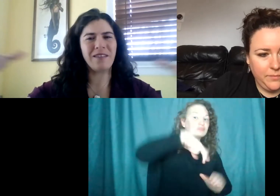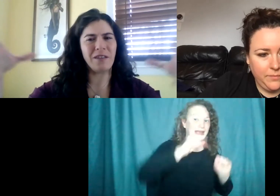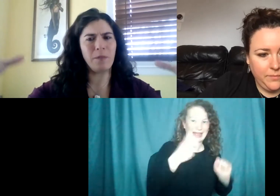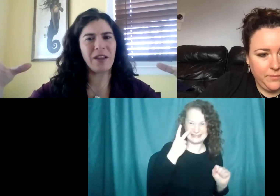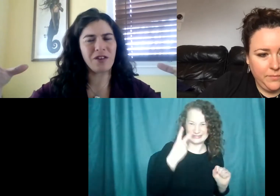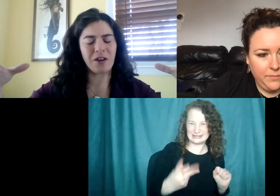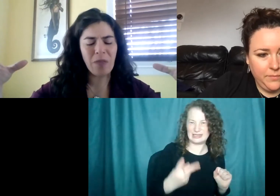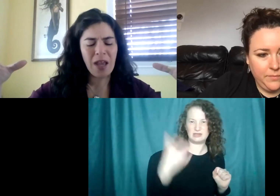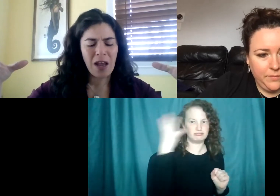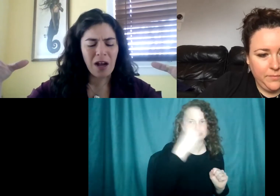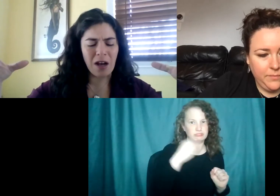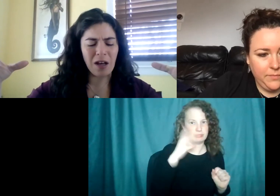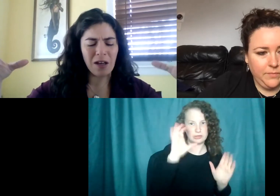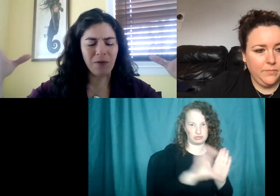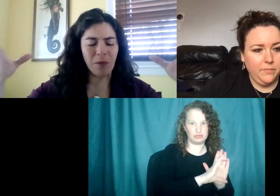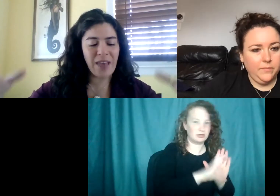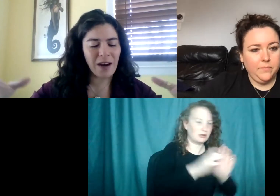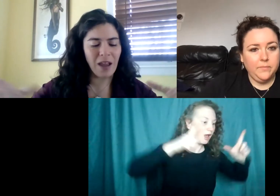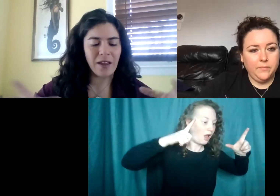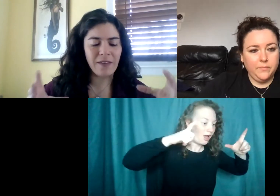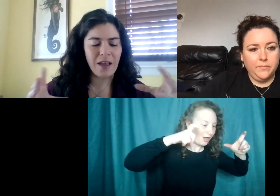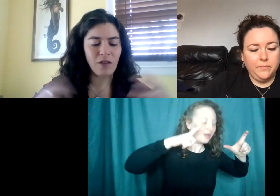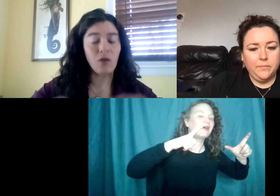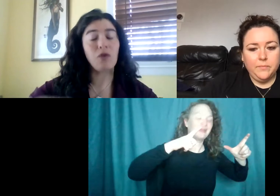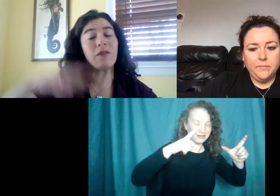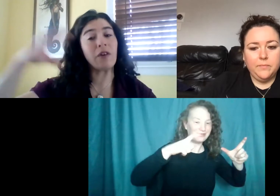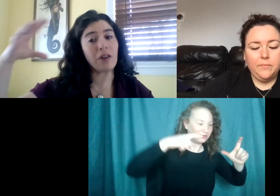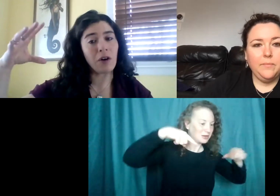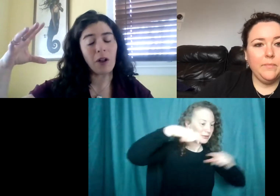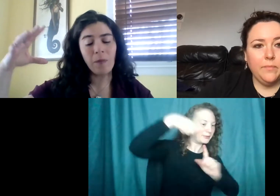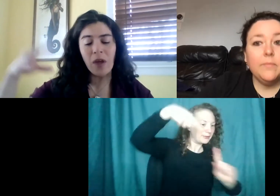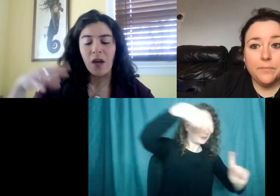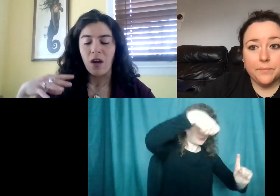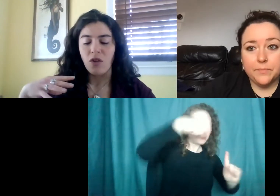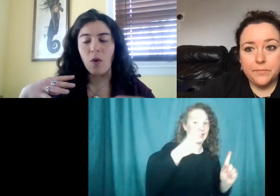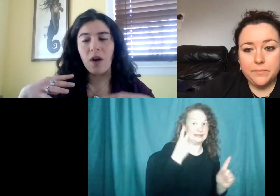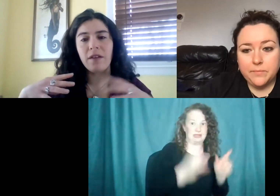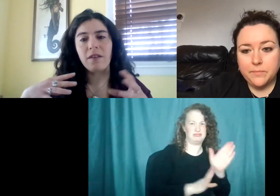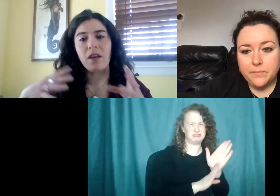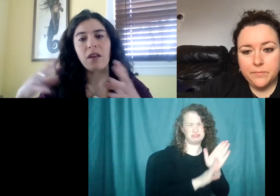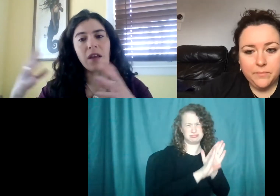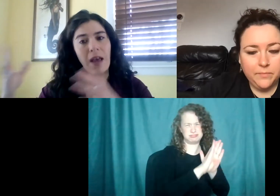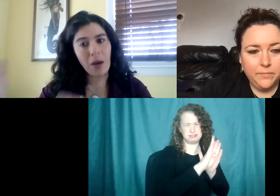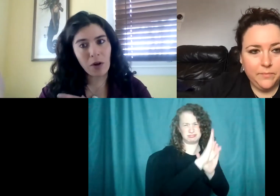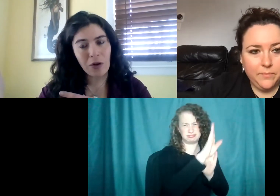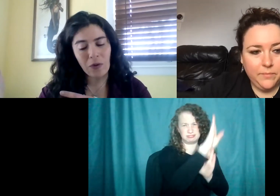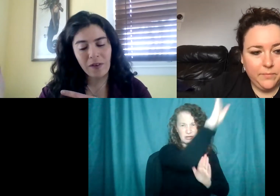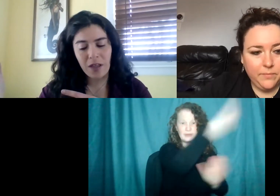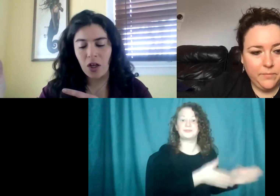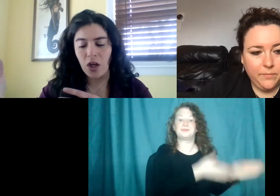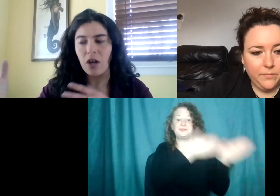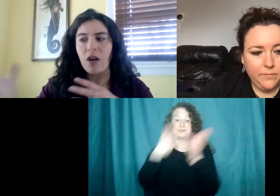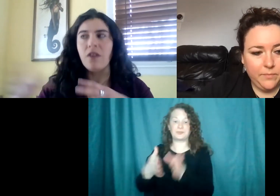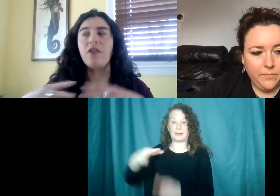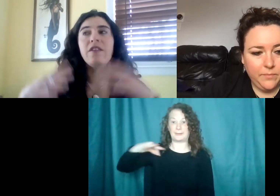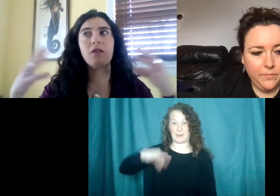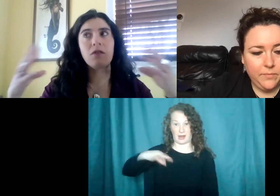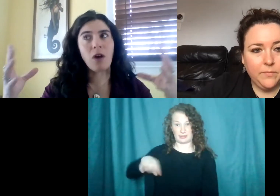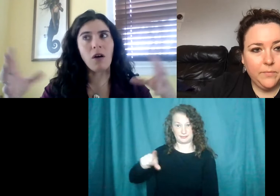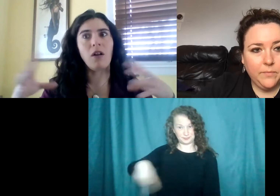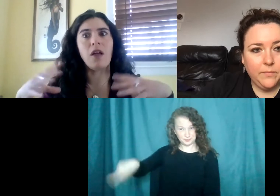you can see in the picture from satellites. And so those are very tall. The ones in our coast here,